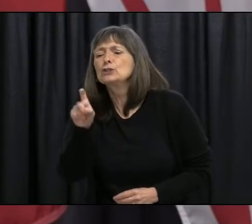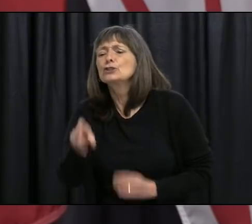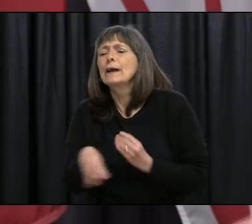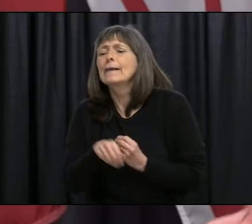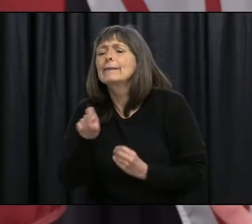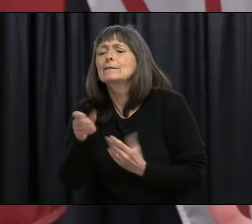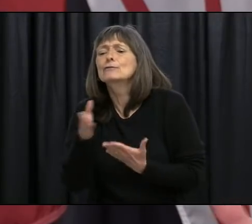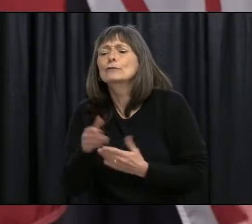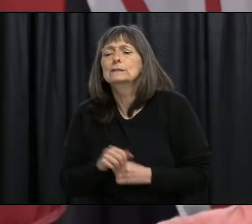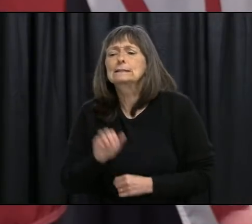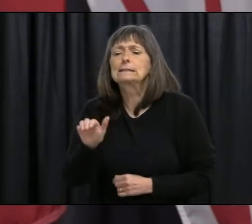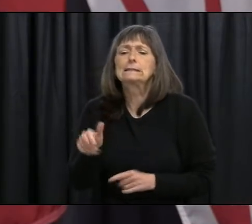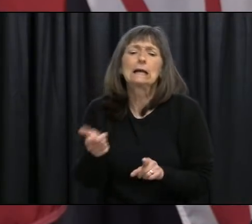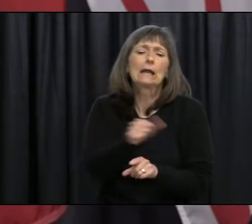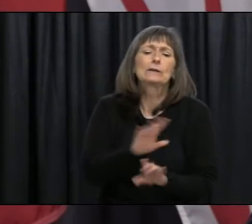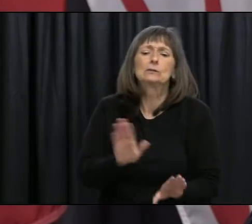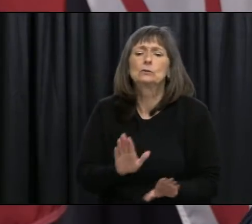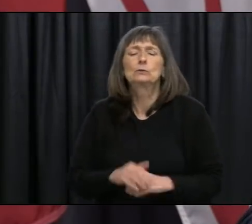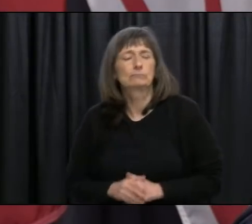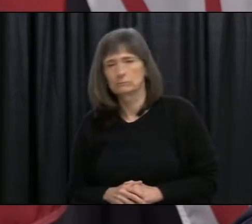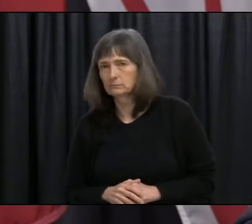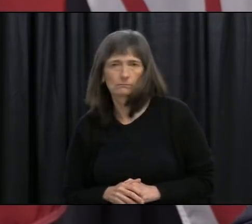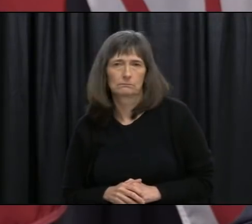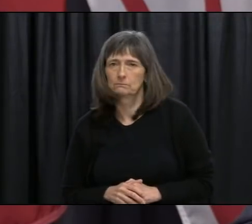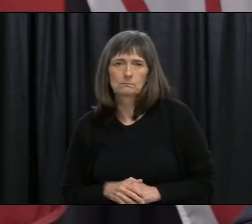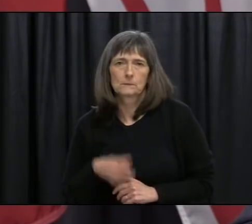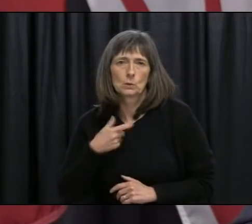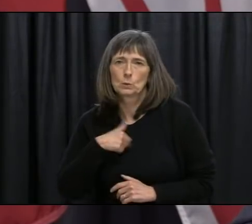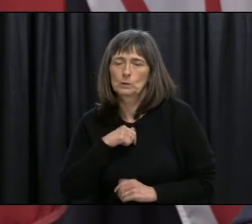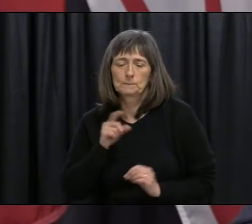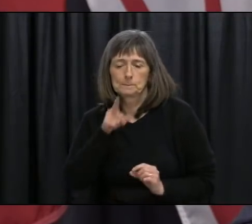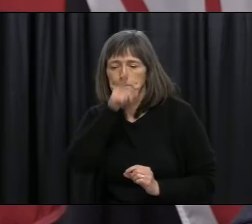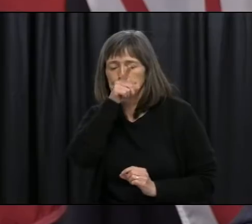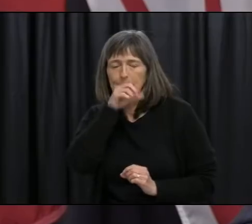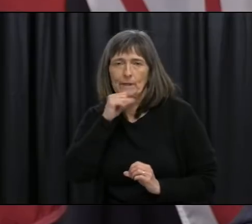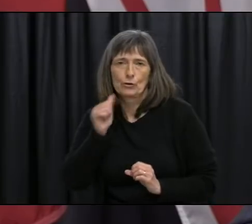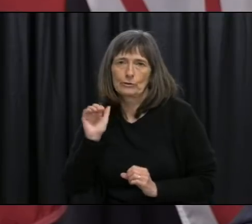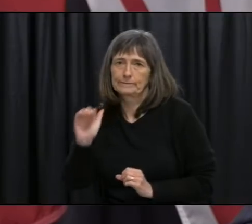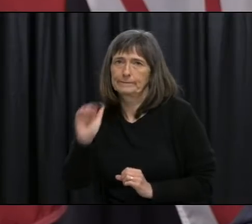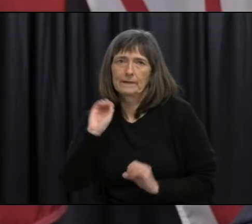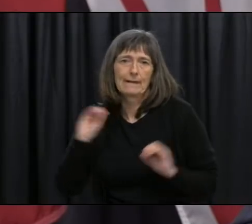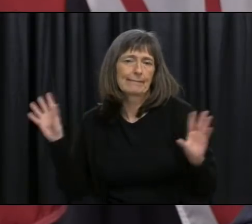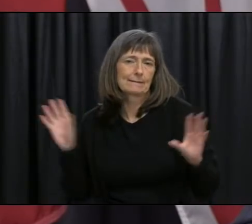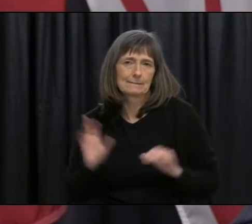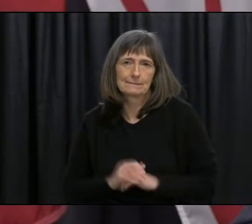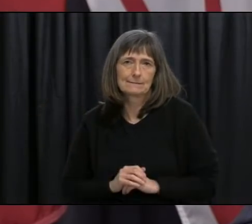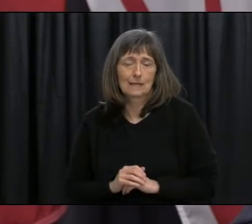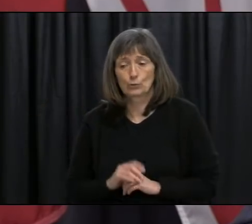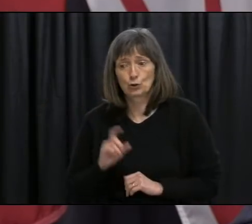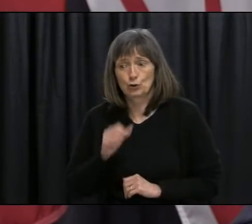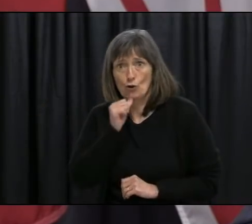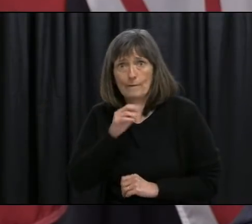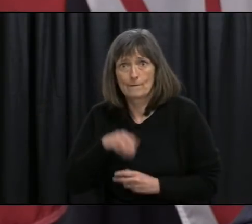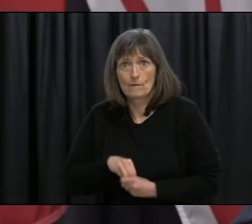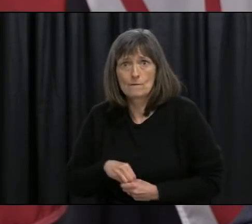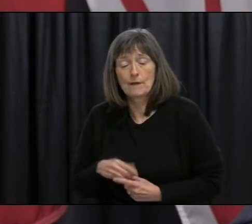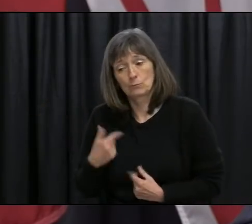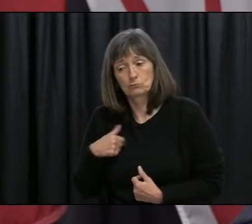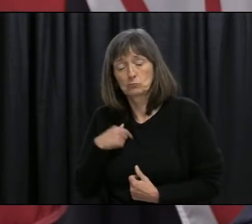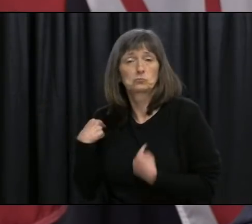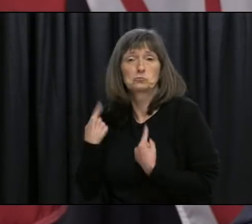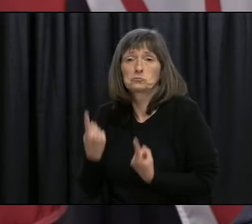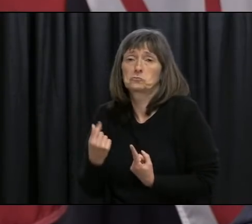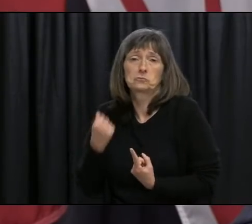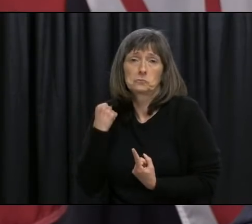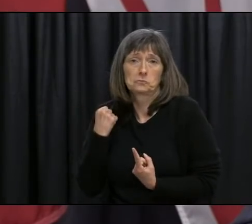available and the other one not. That is not the type of influence that we put on our public health officials, and we shouldn't. We base it on evidence